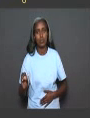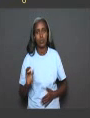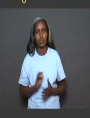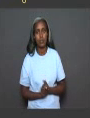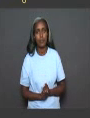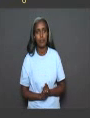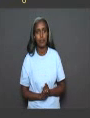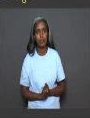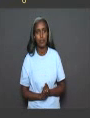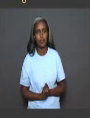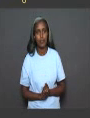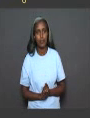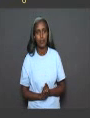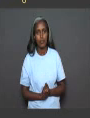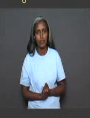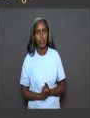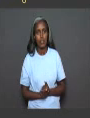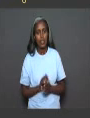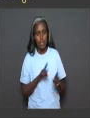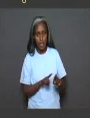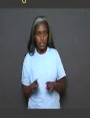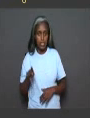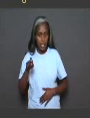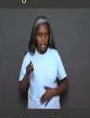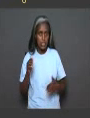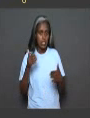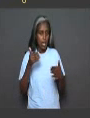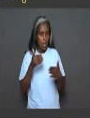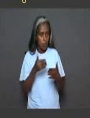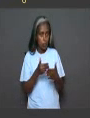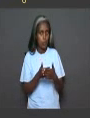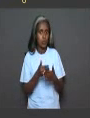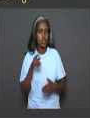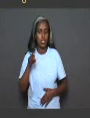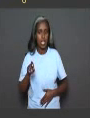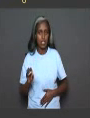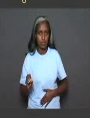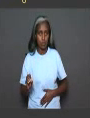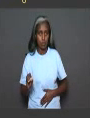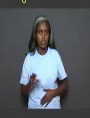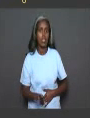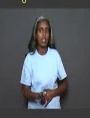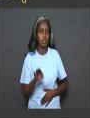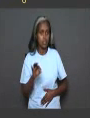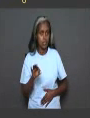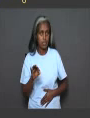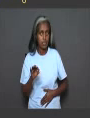naught as x approaches x naught